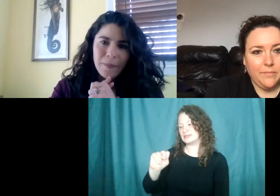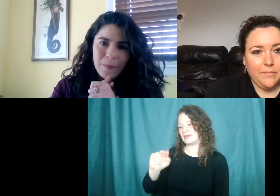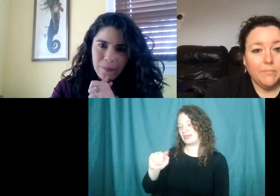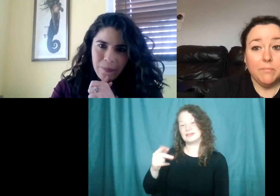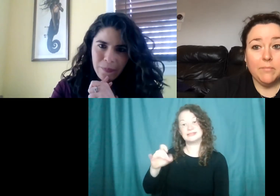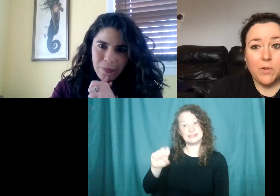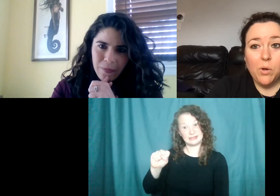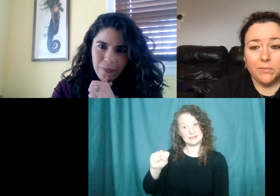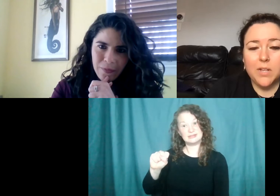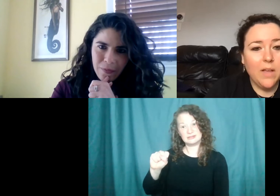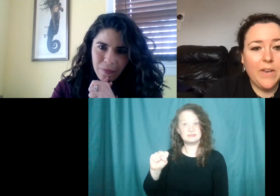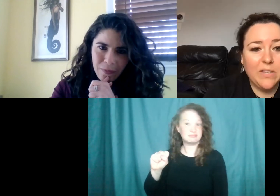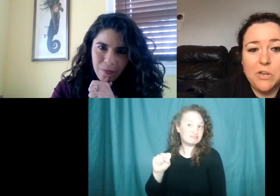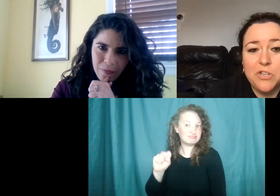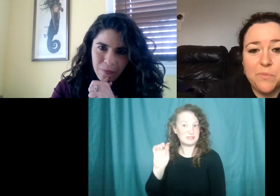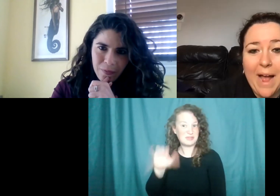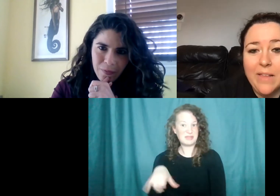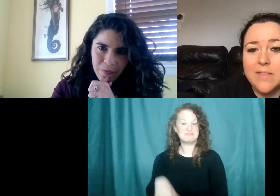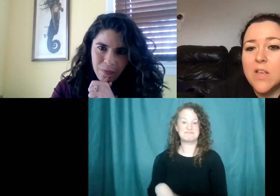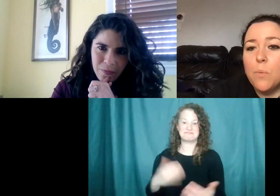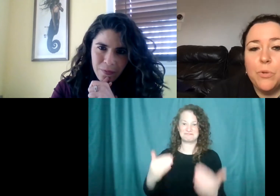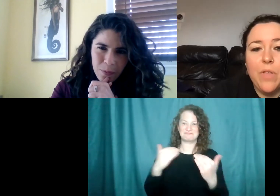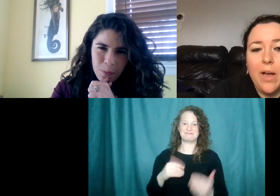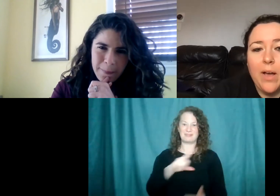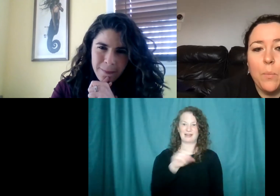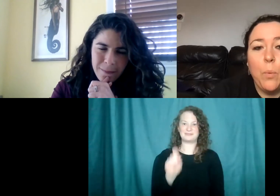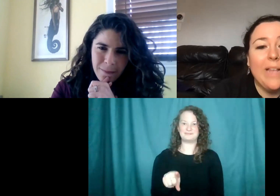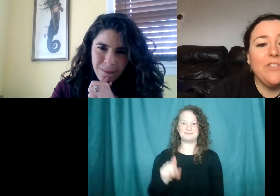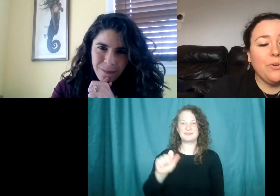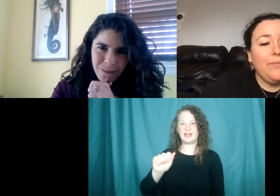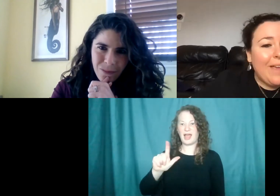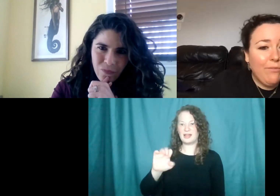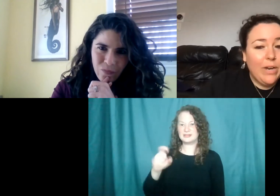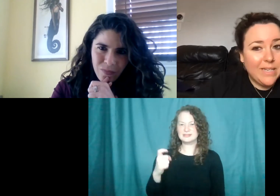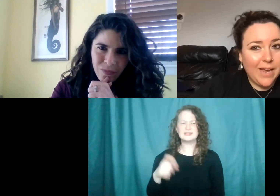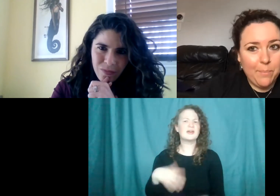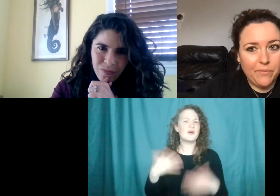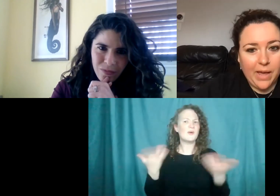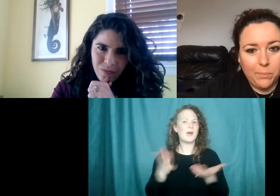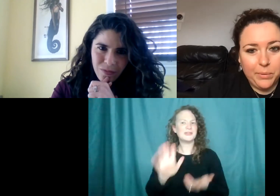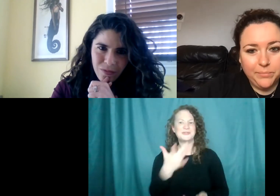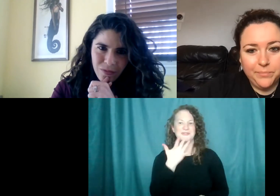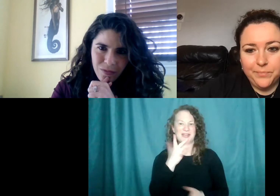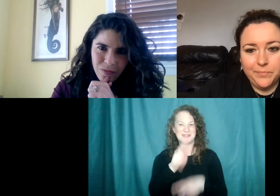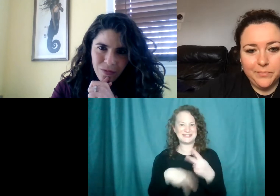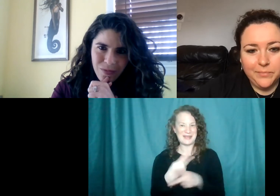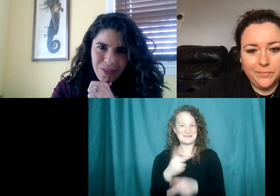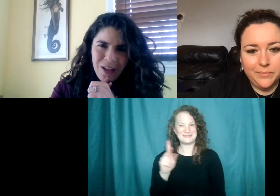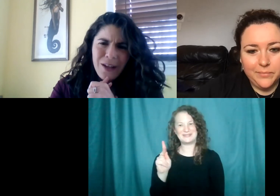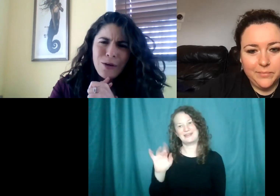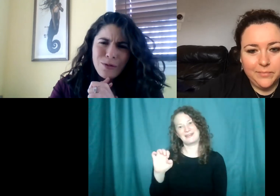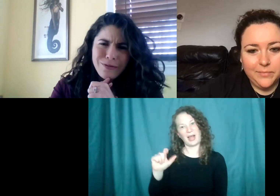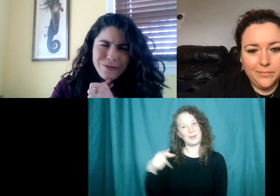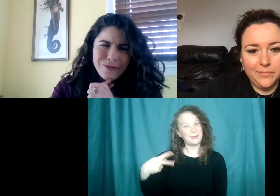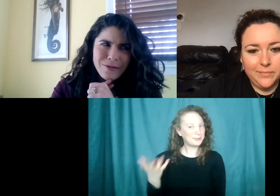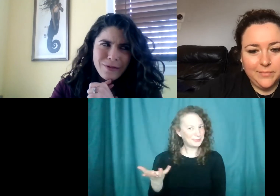But yeah. Cool. The next question is from Alex. What is your favorite type of kelp?